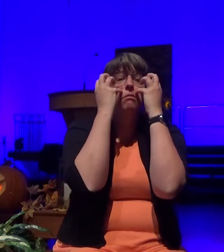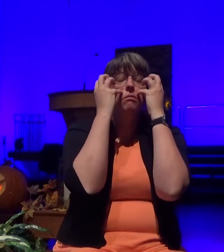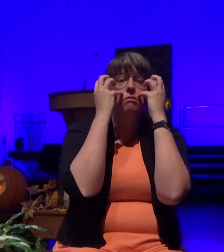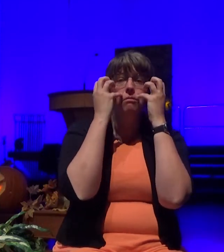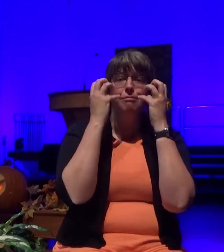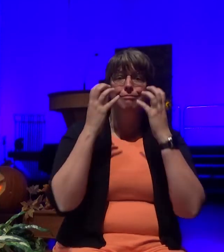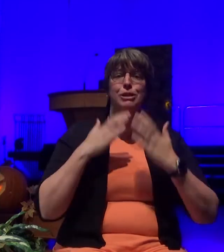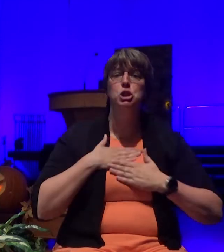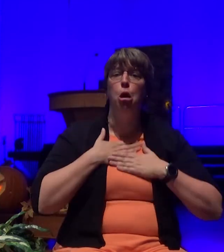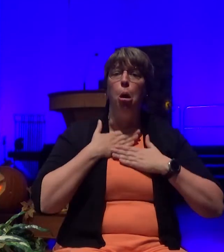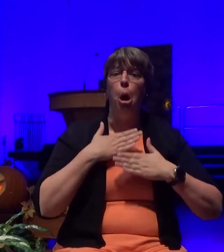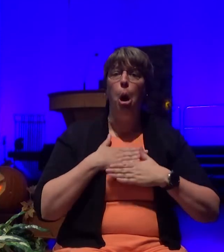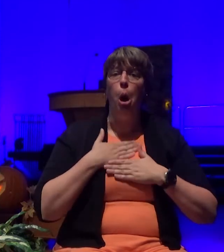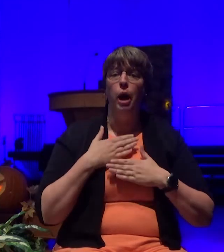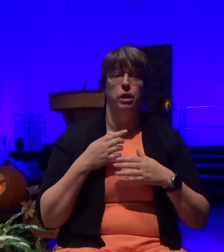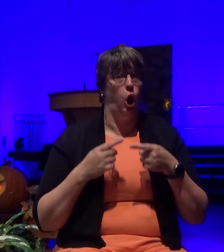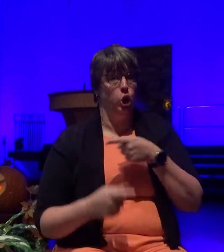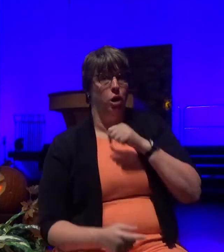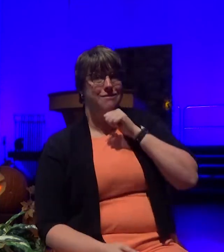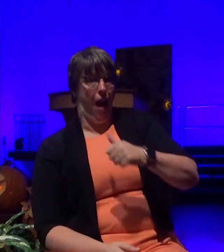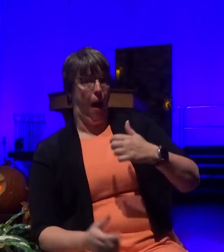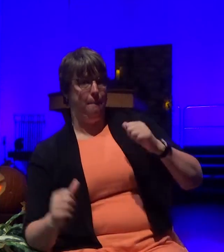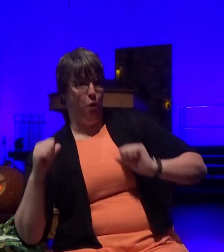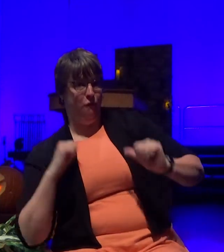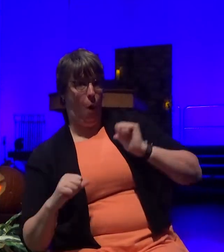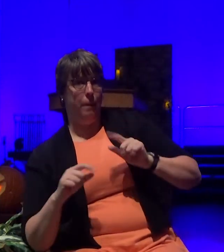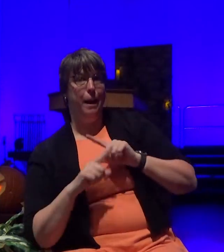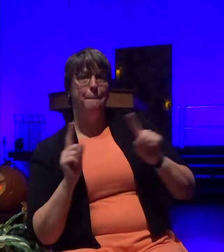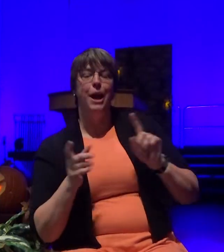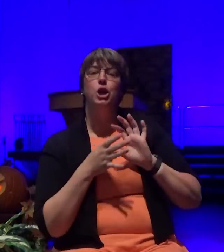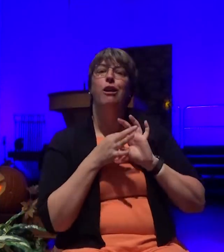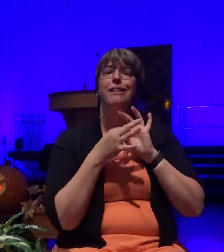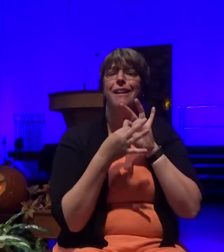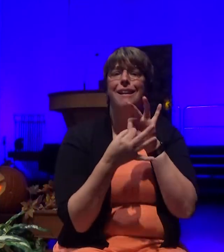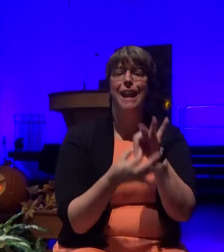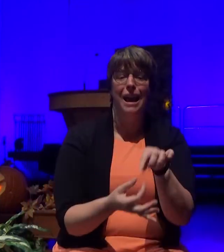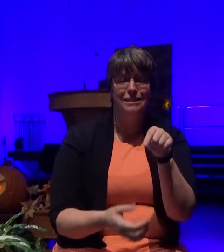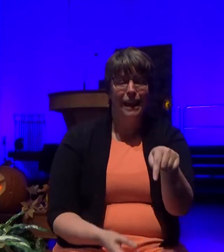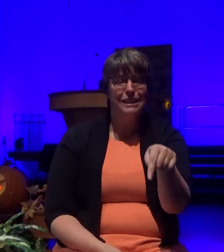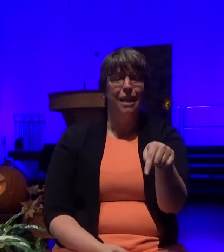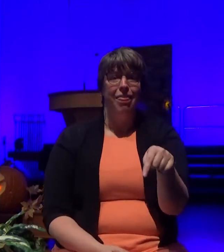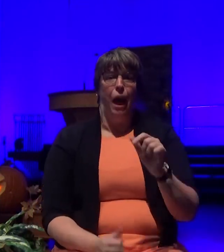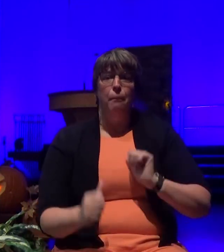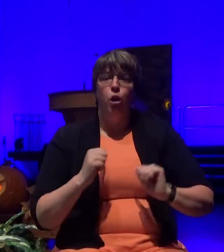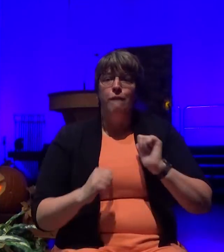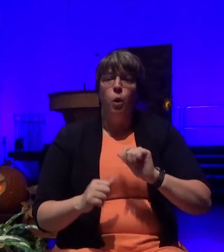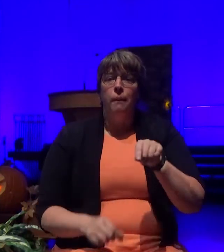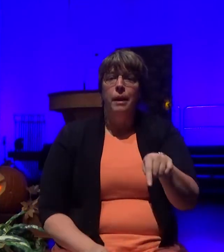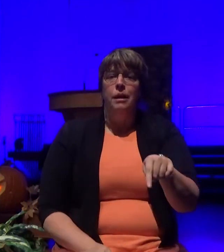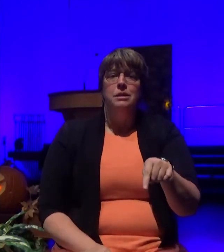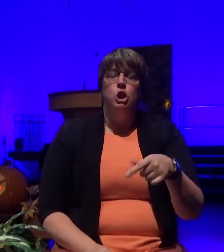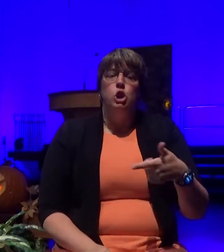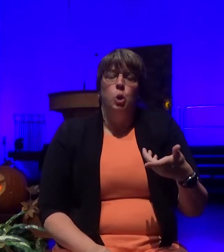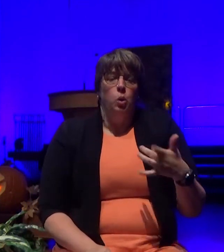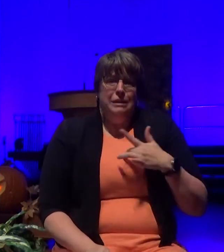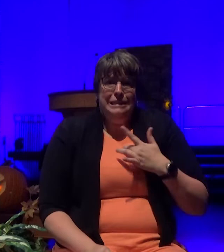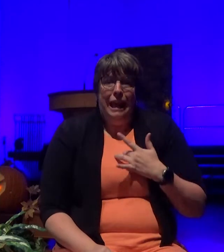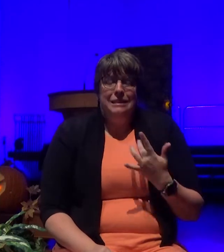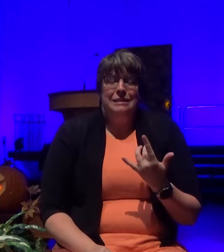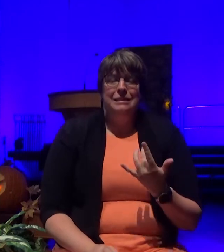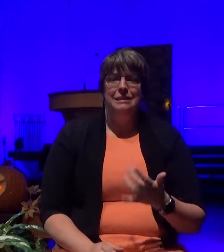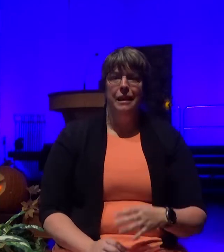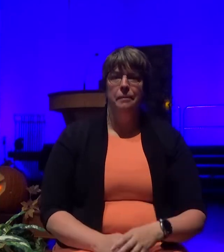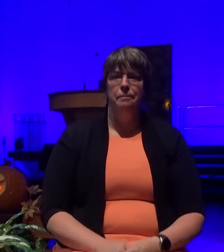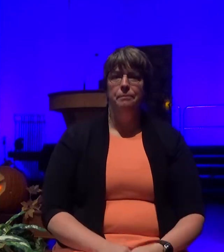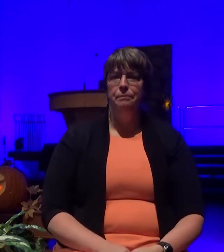not performing it, but you're so connected to the one that is. You're sensing. And it